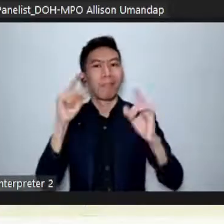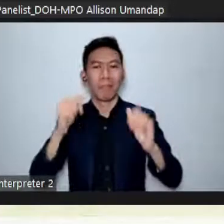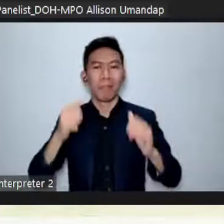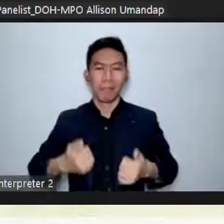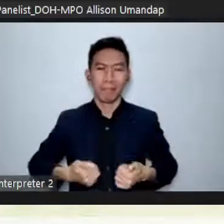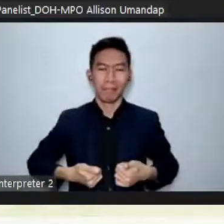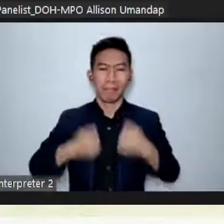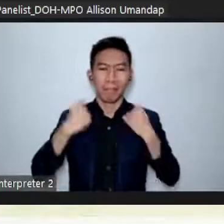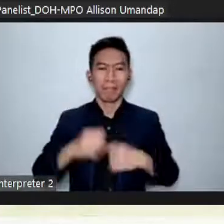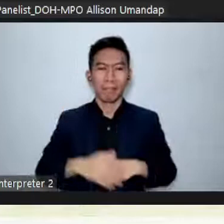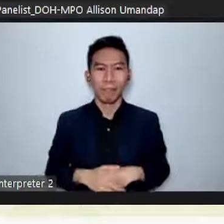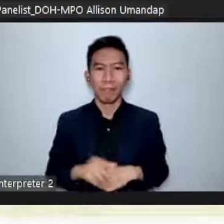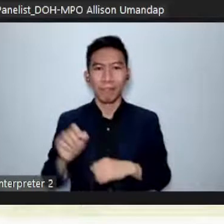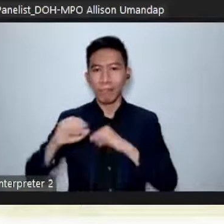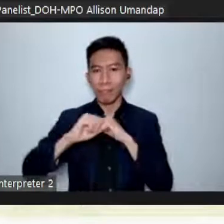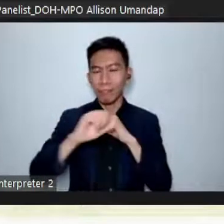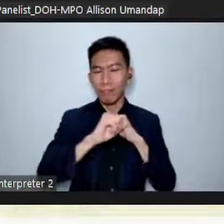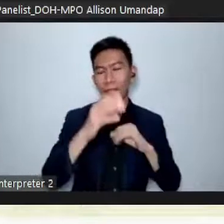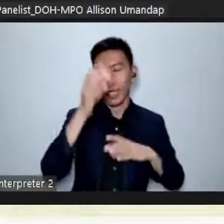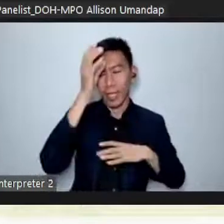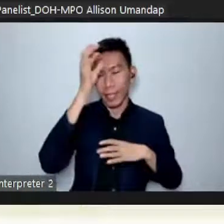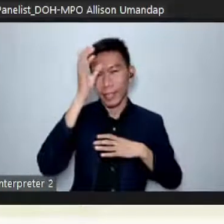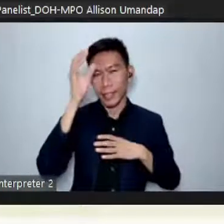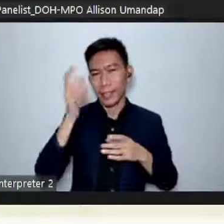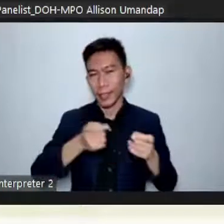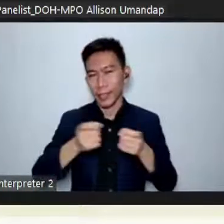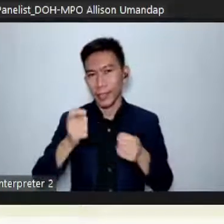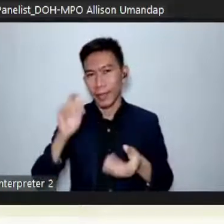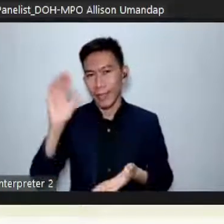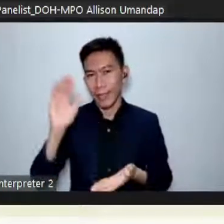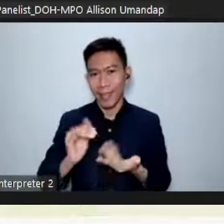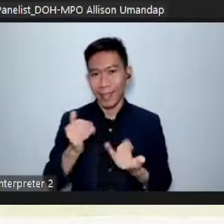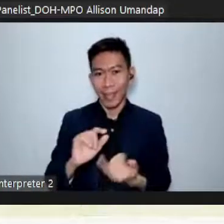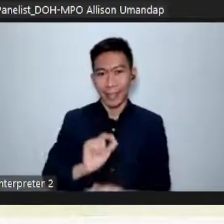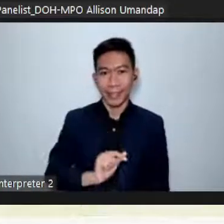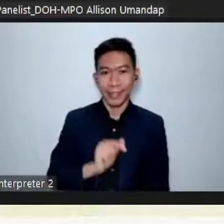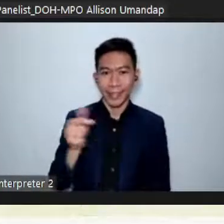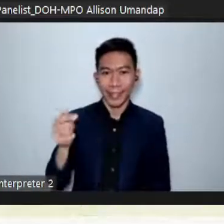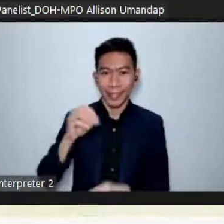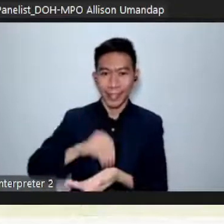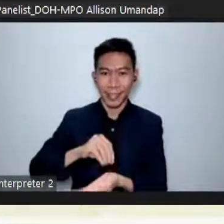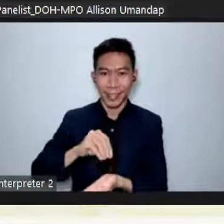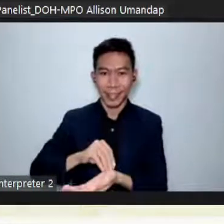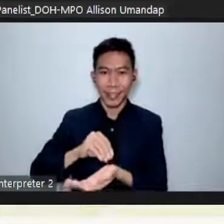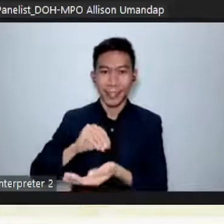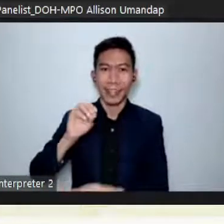and advocates for cancer control, I give the floor to you, Dr. Rosario.